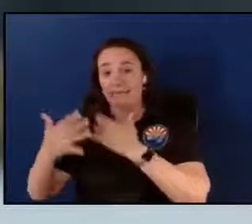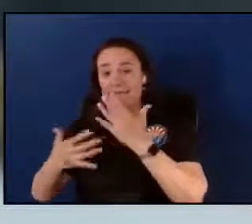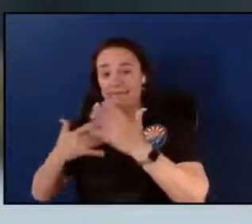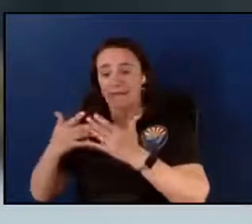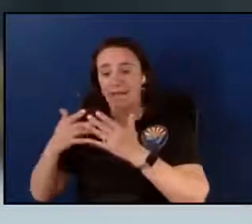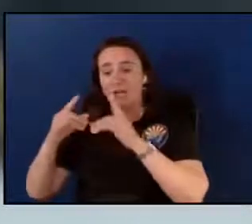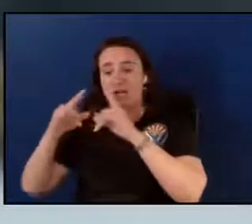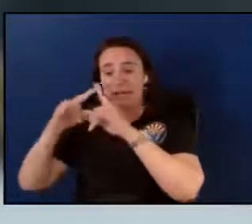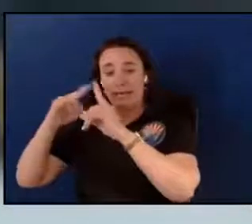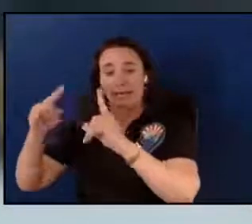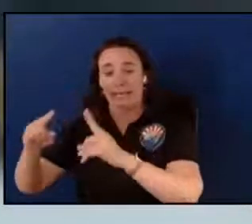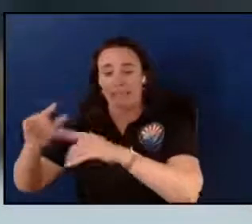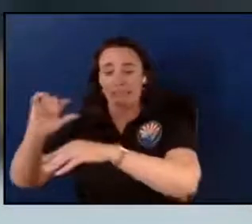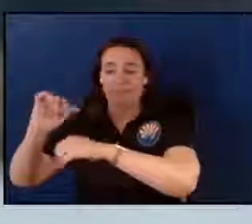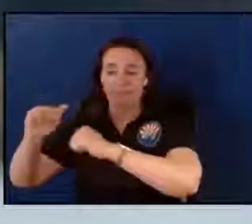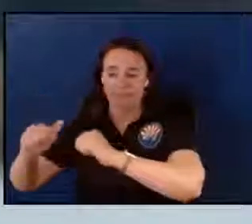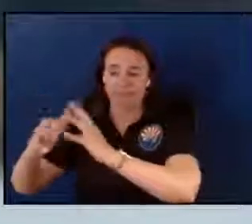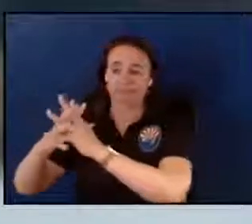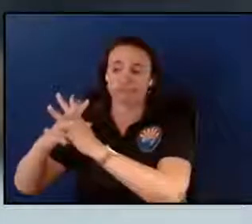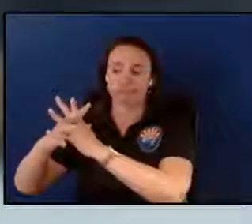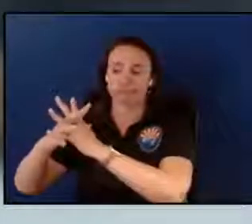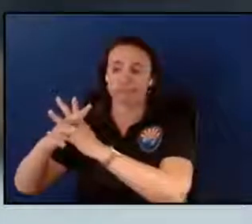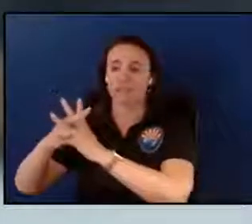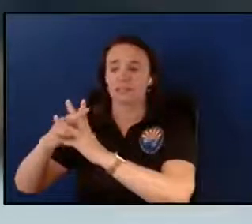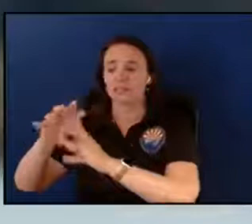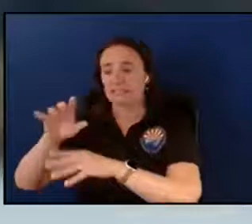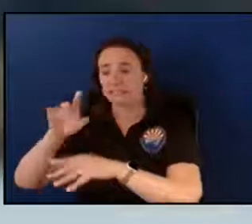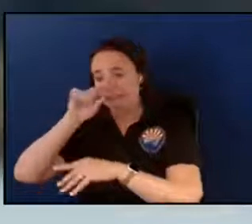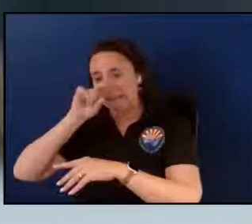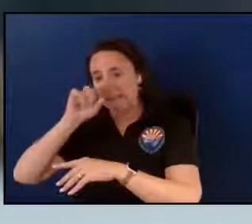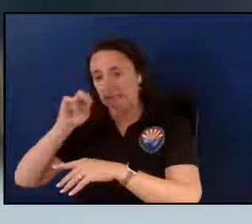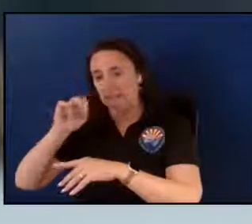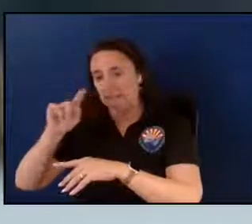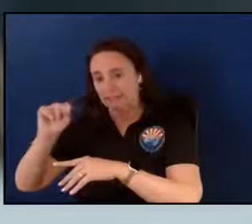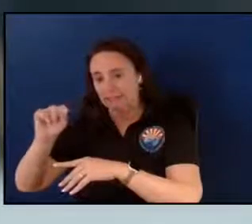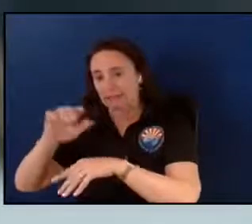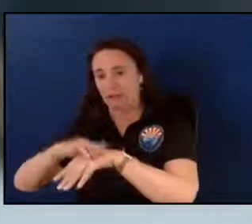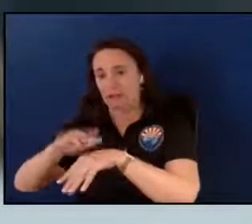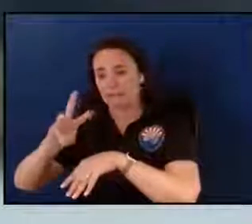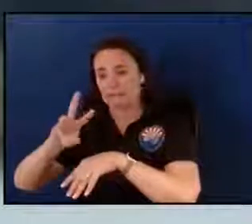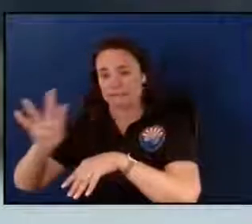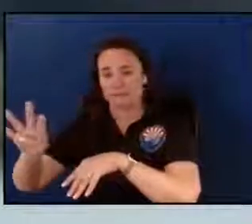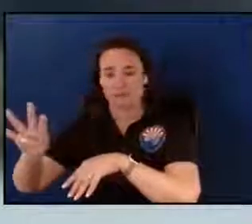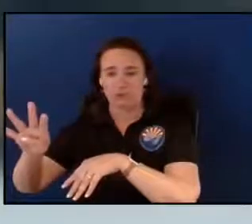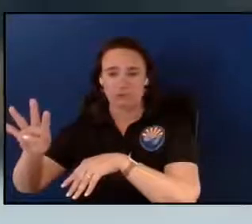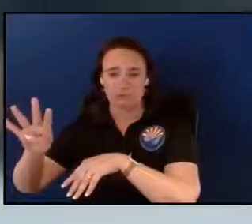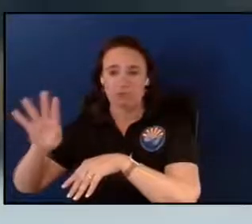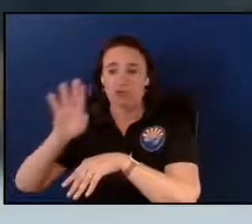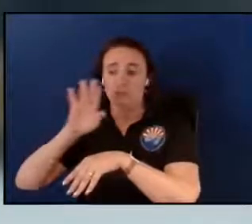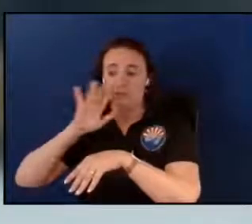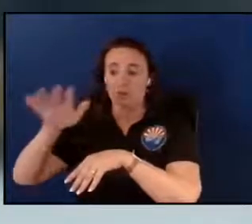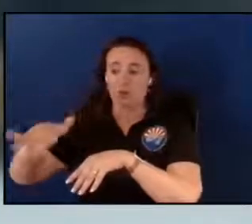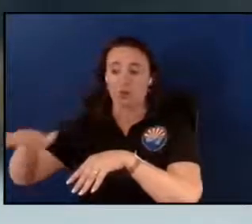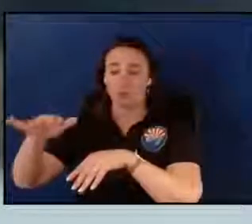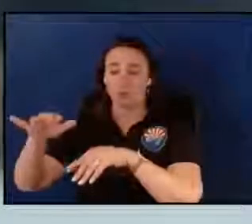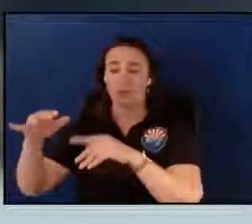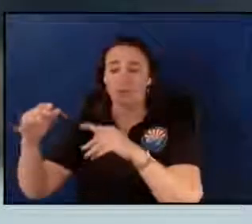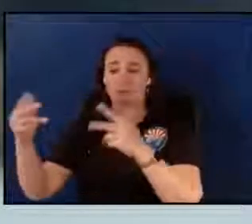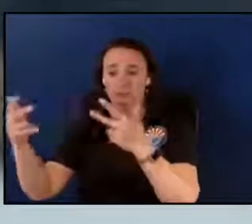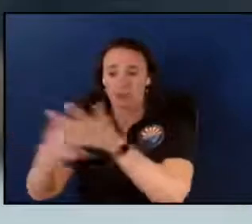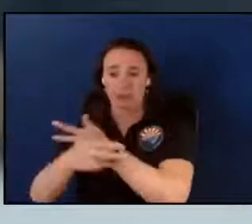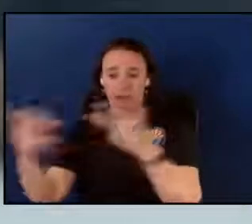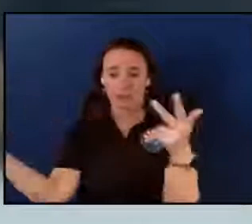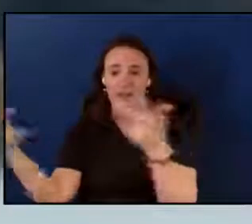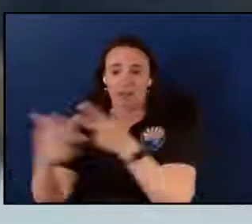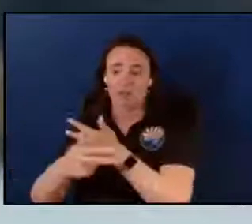on 64. Those are some narrow roads, and they'll be traveling up and down the canyon. So just be aware of that and